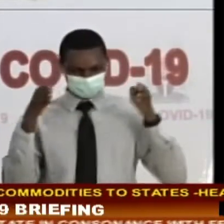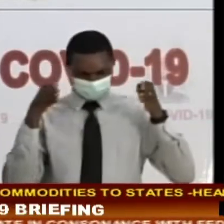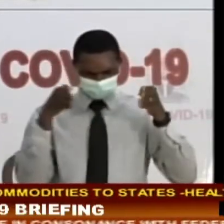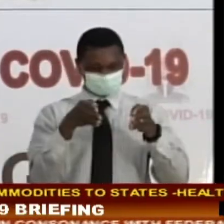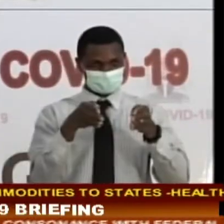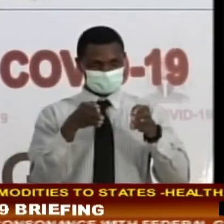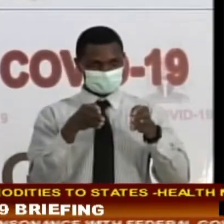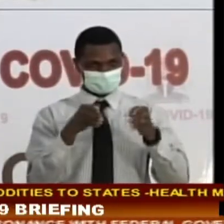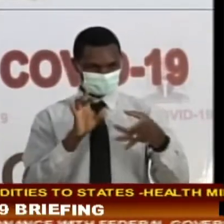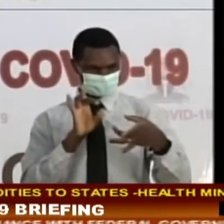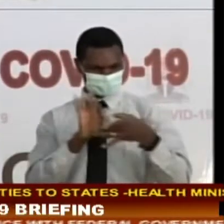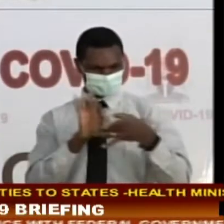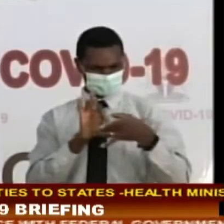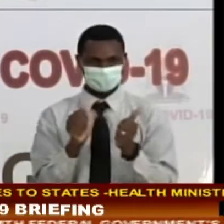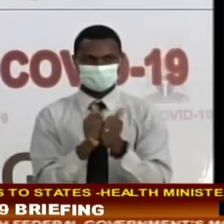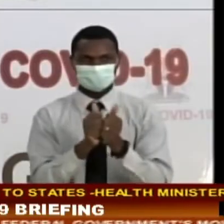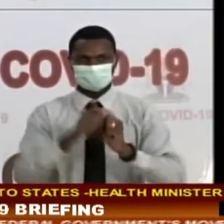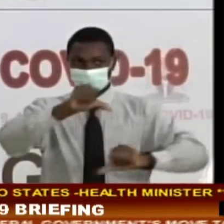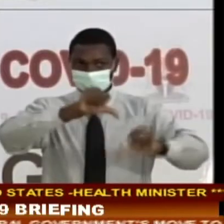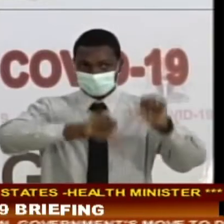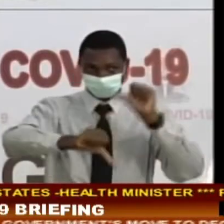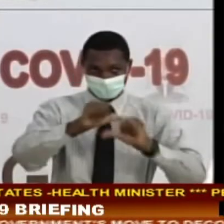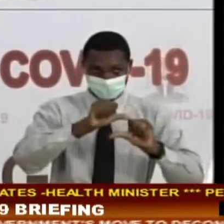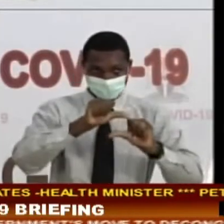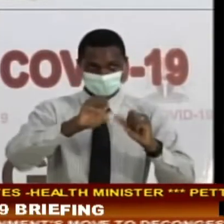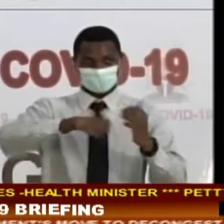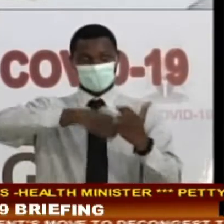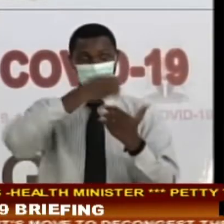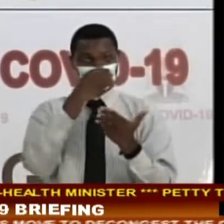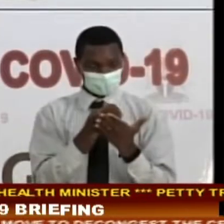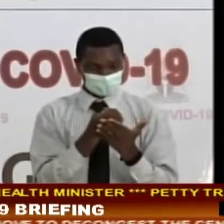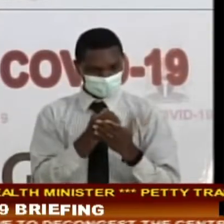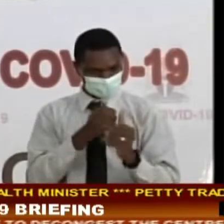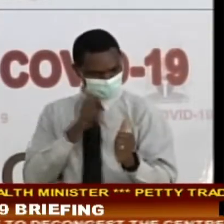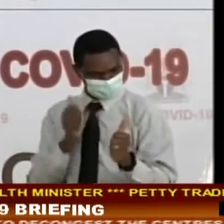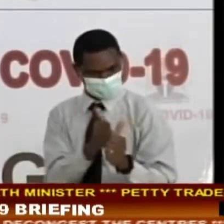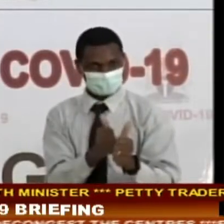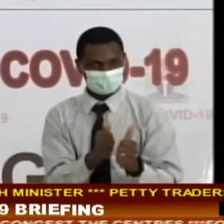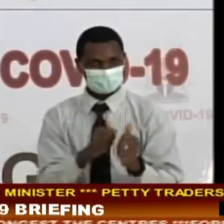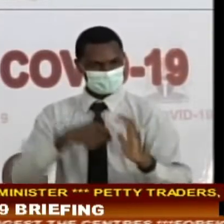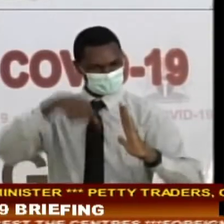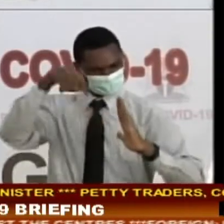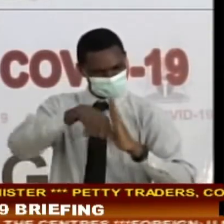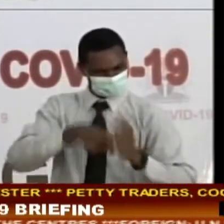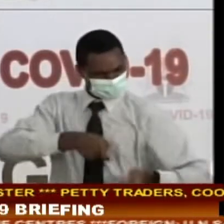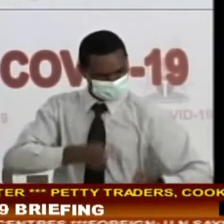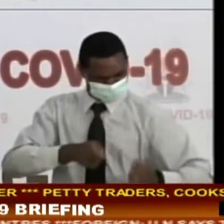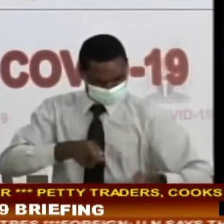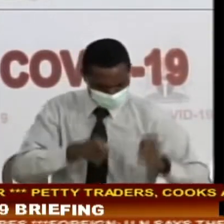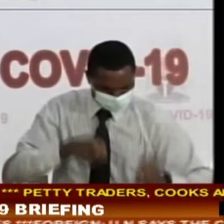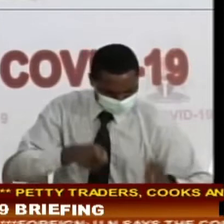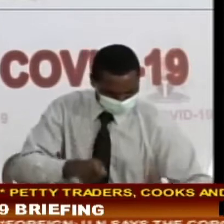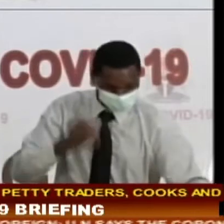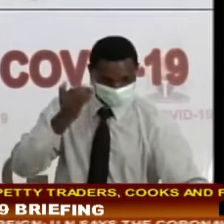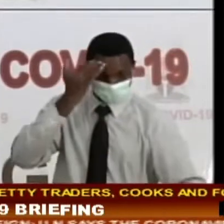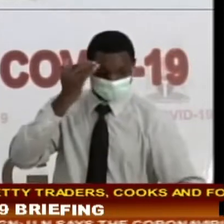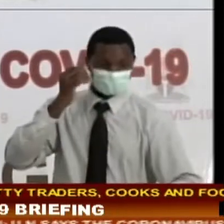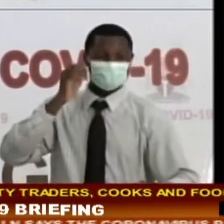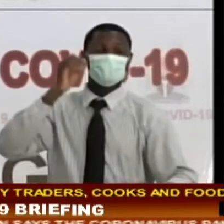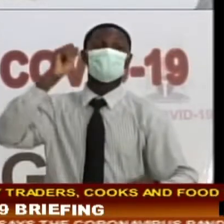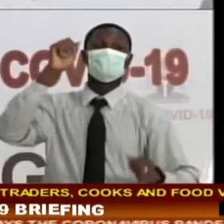LED evidence LED we want to dig deeper into what is driving this outbreak in certain parts of the country and use that to